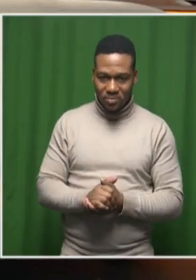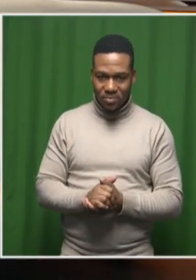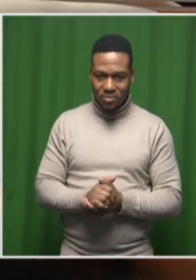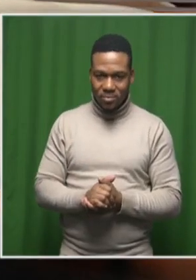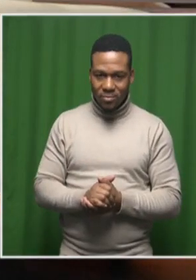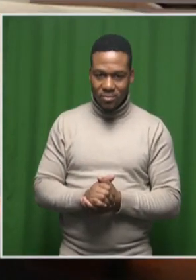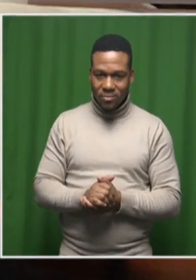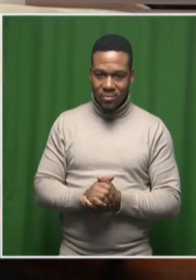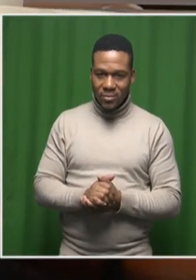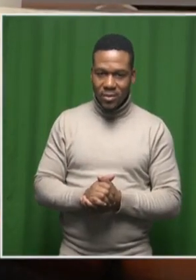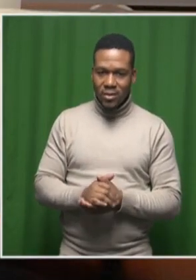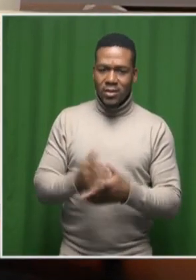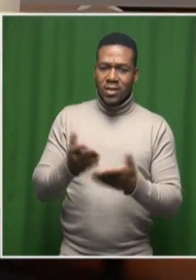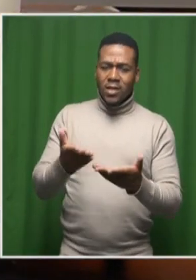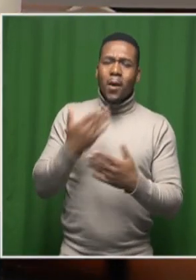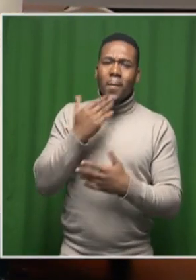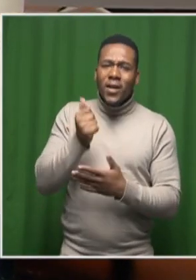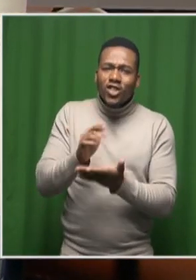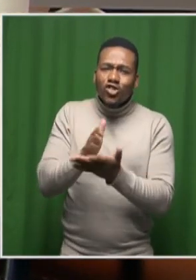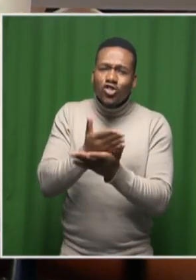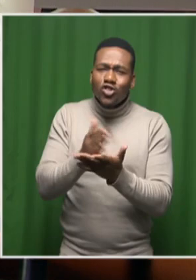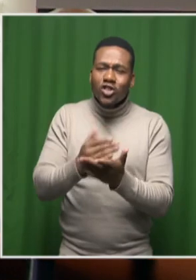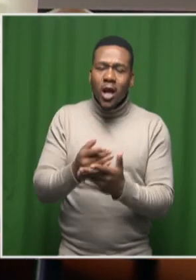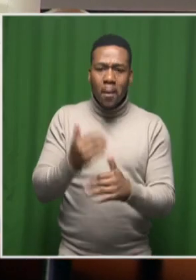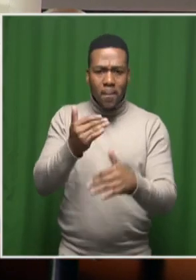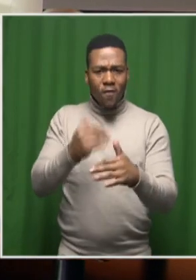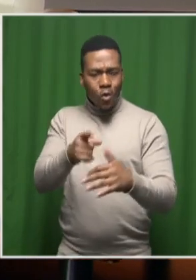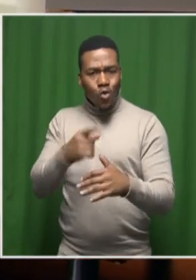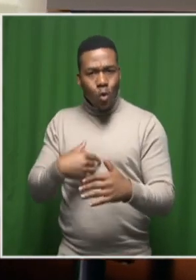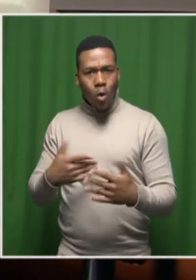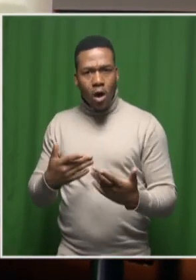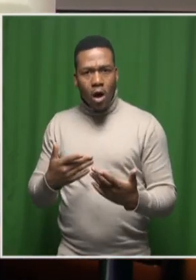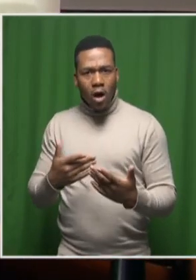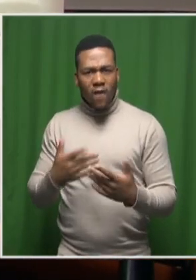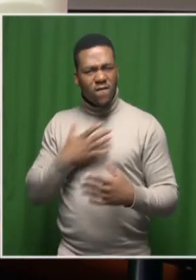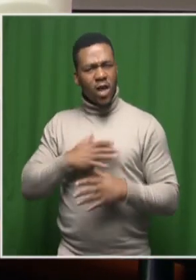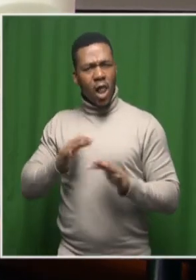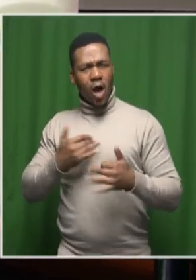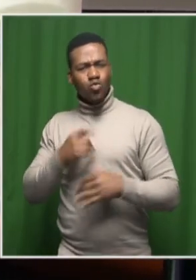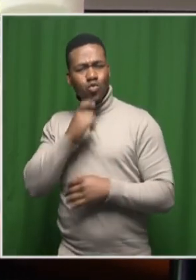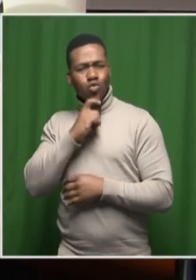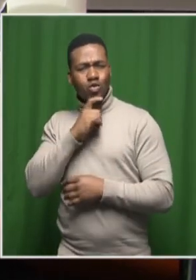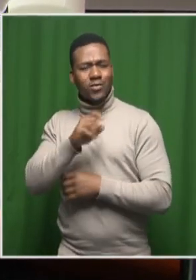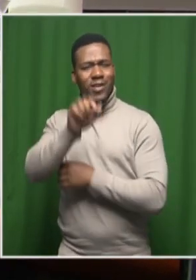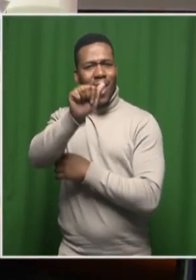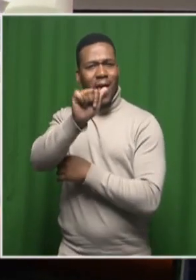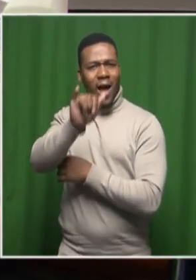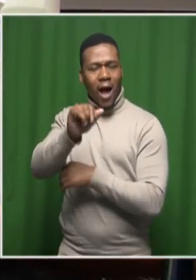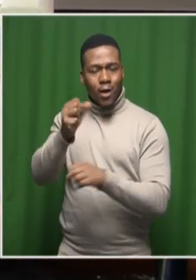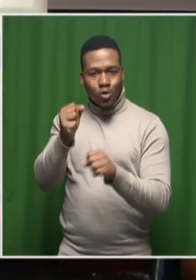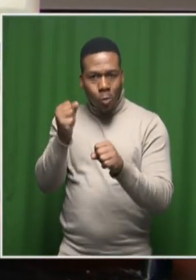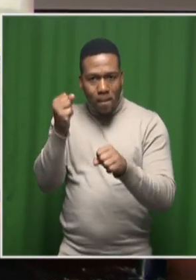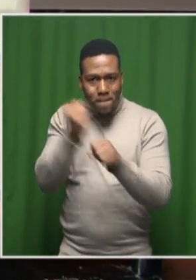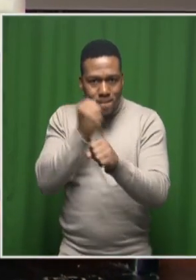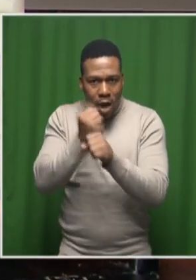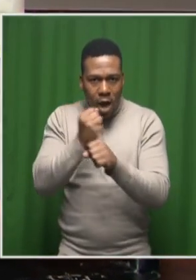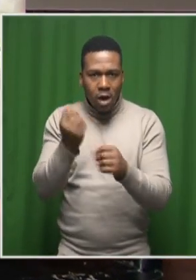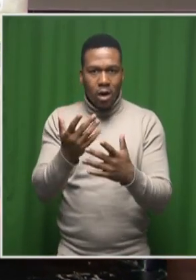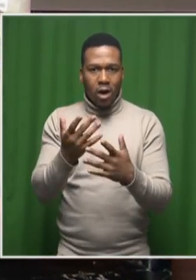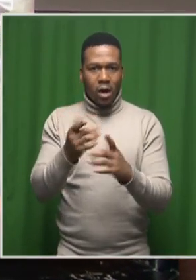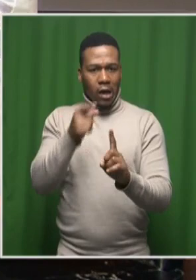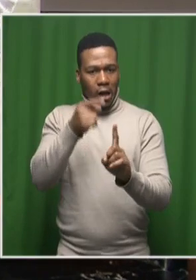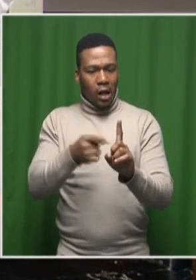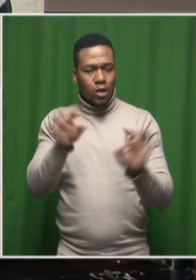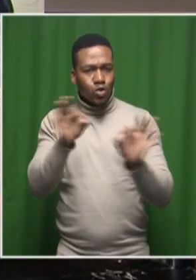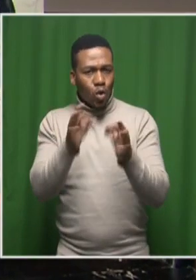right. Could you share your initial reaction, to the idea of using artificial intelligence to create and complete the song?